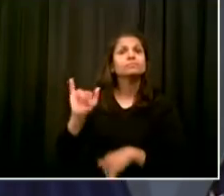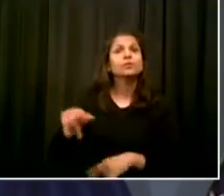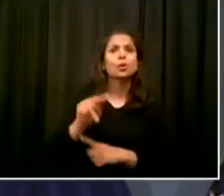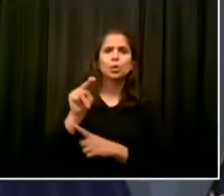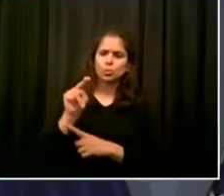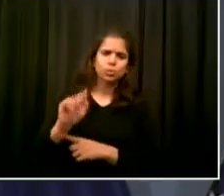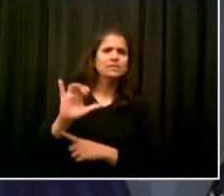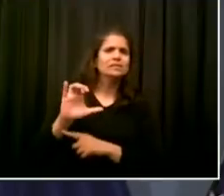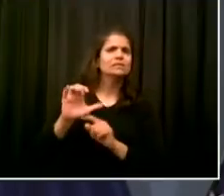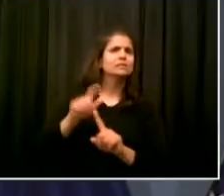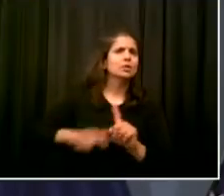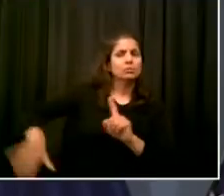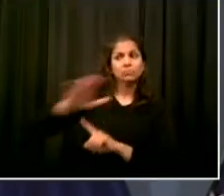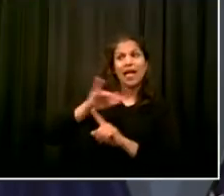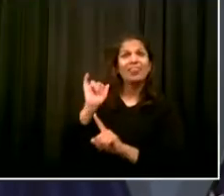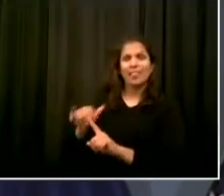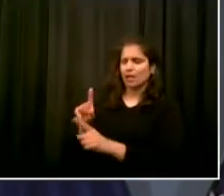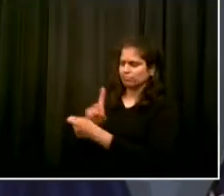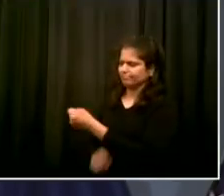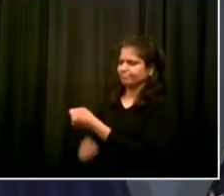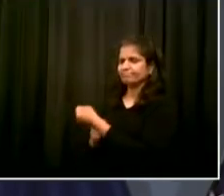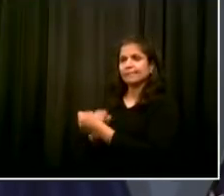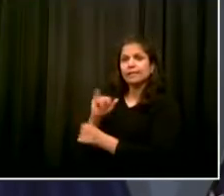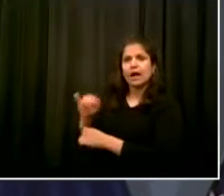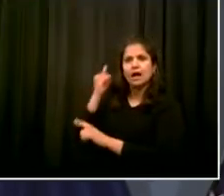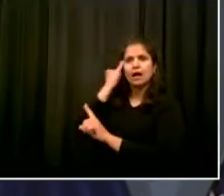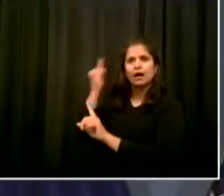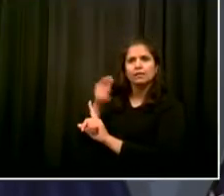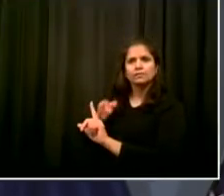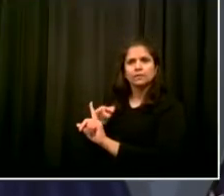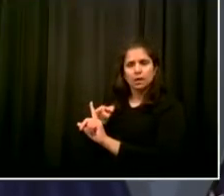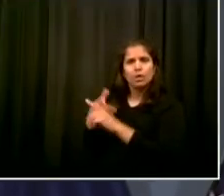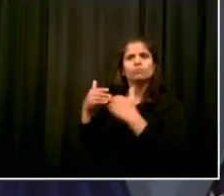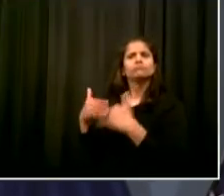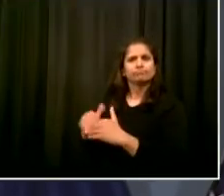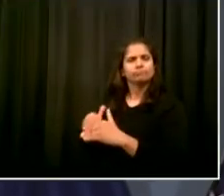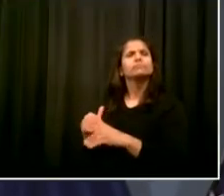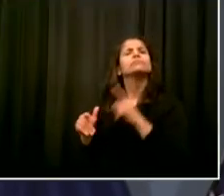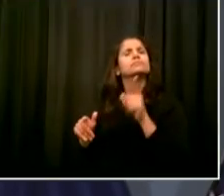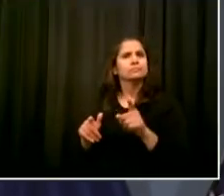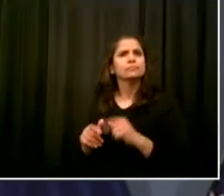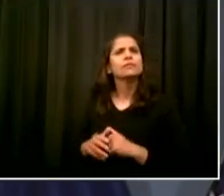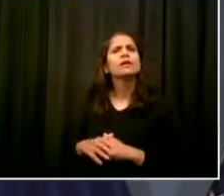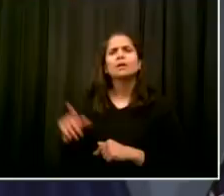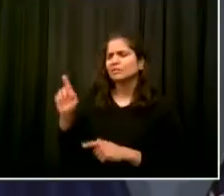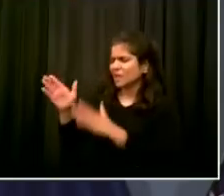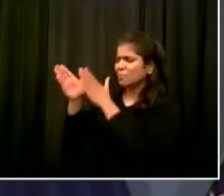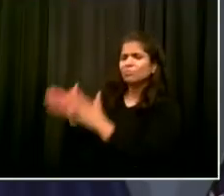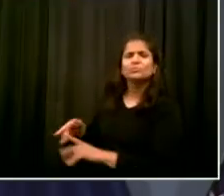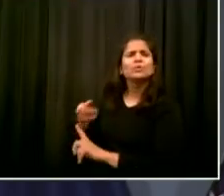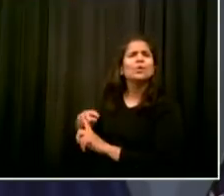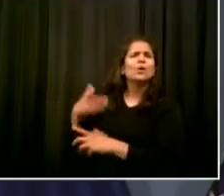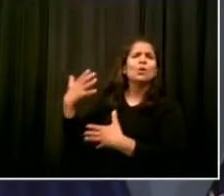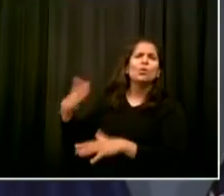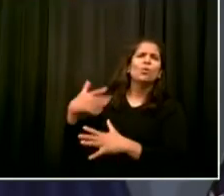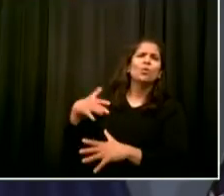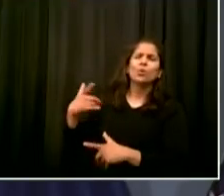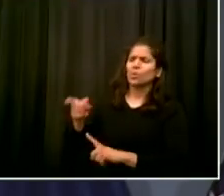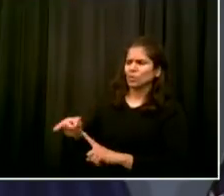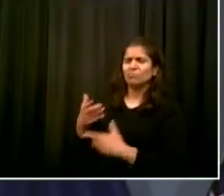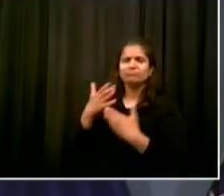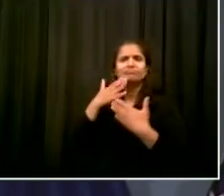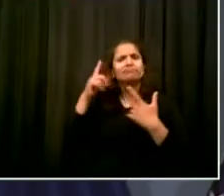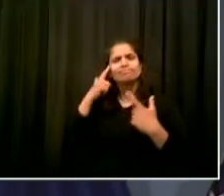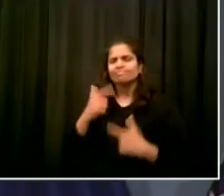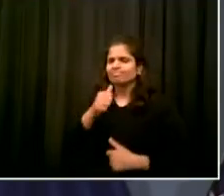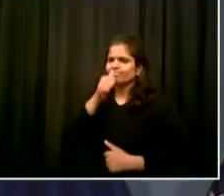noble than a human being deciding that in the name of peace, they will put their own body forward and risk their own life for the safety of others